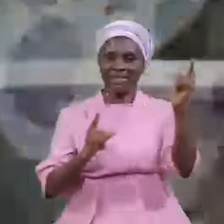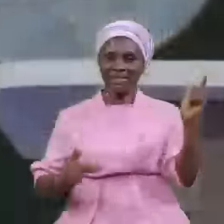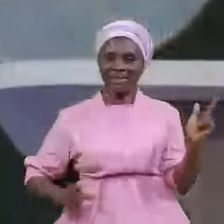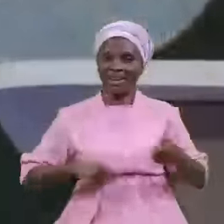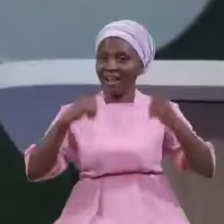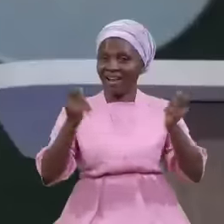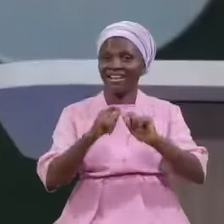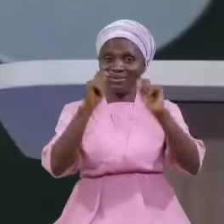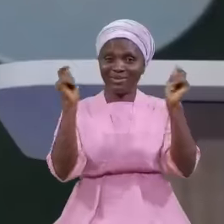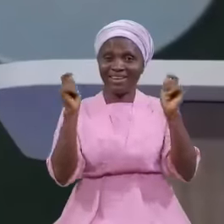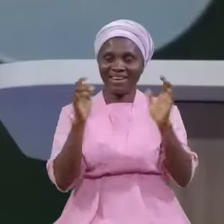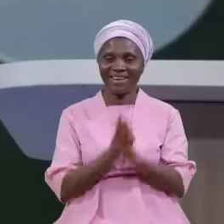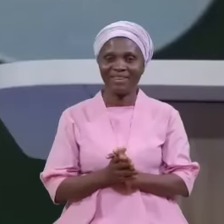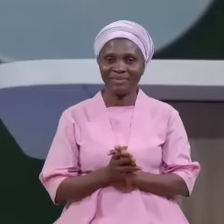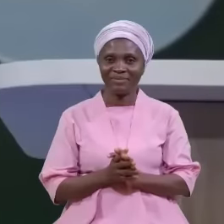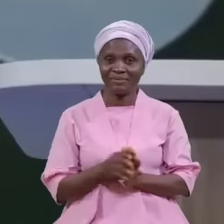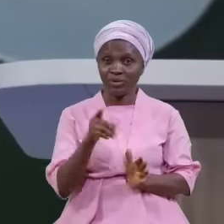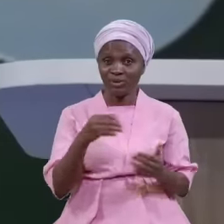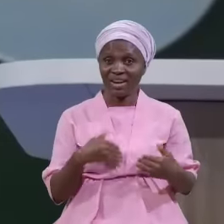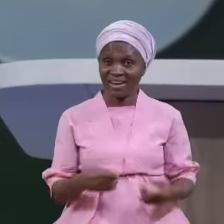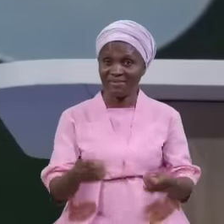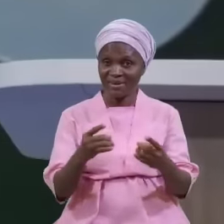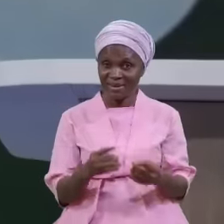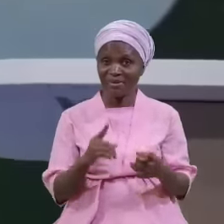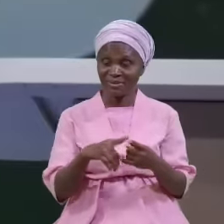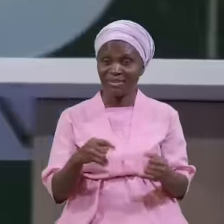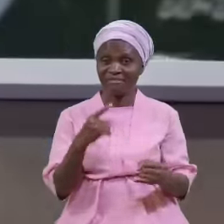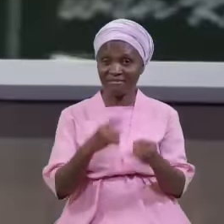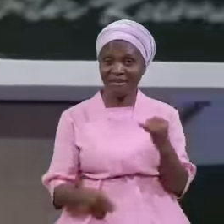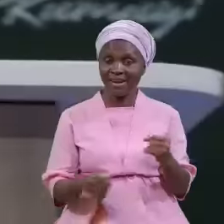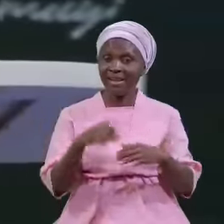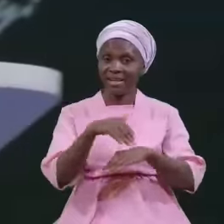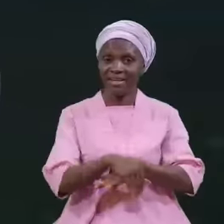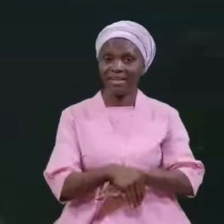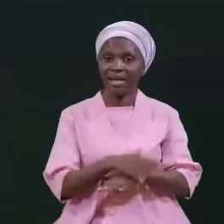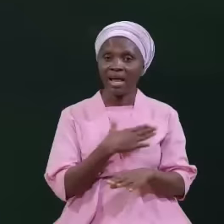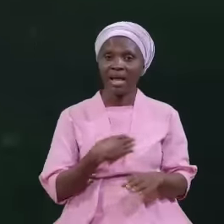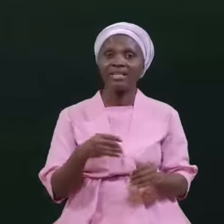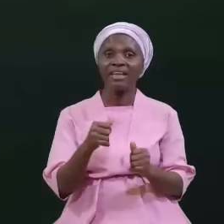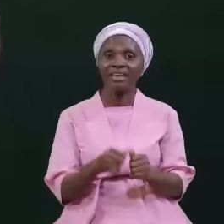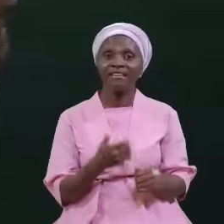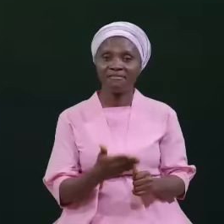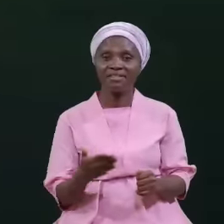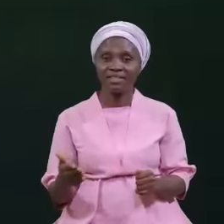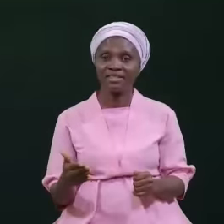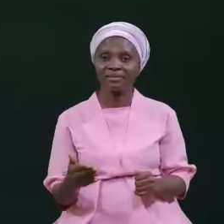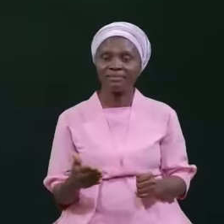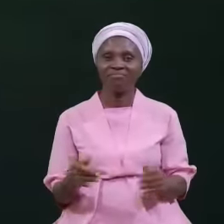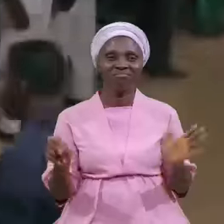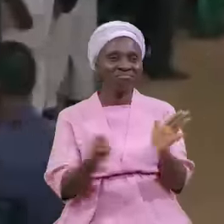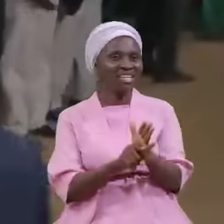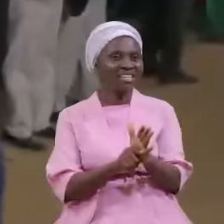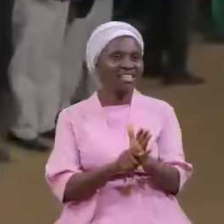We have come to the final night, and everything negative, final in your